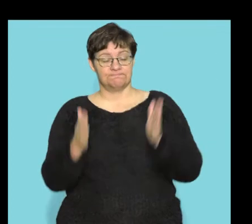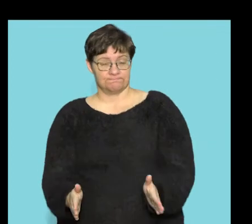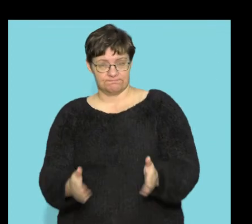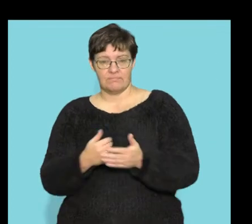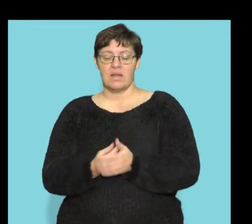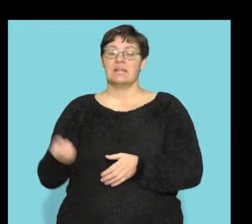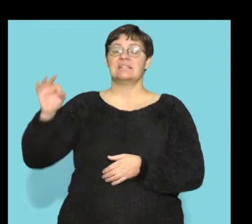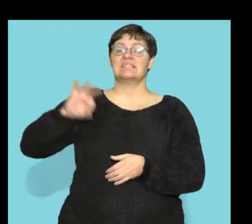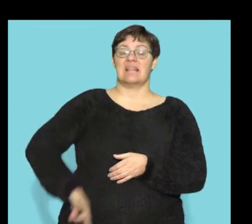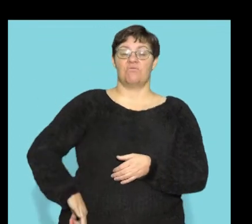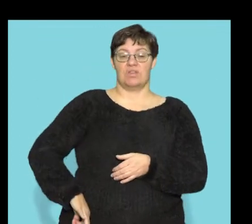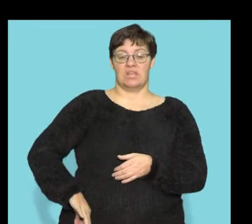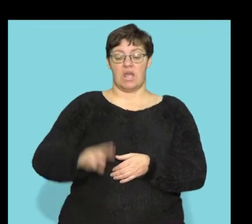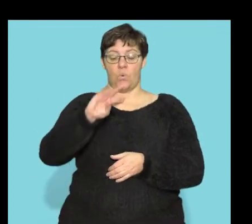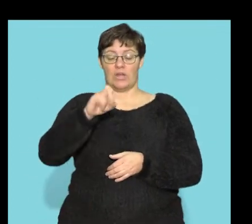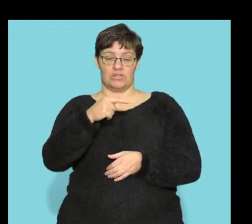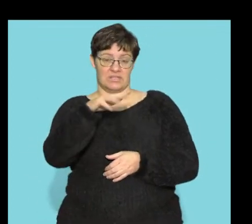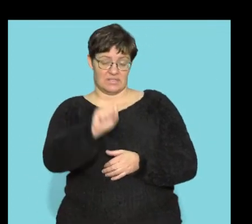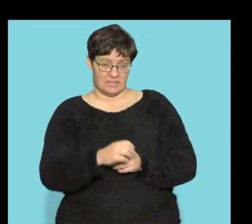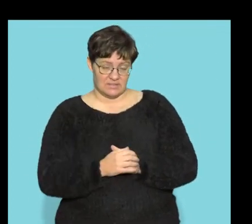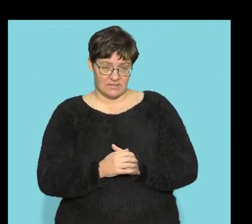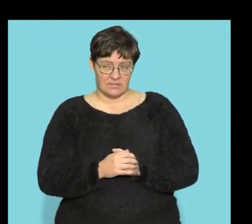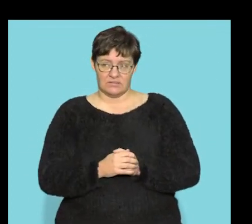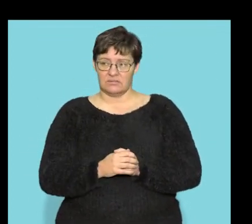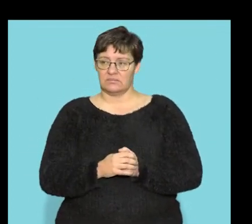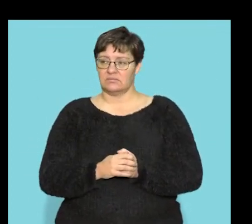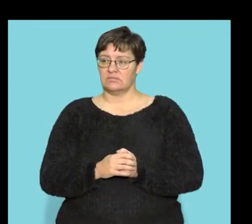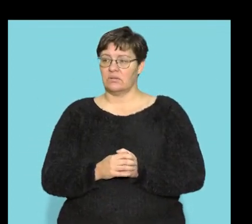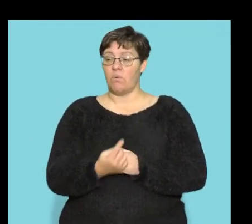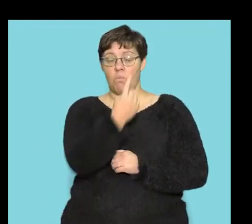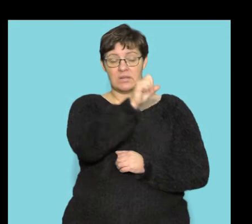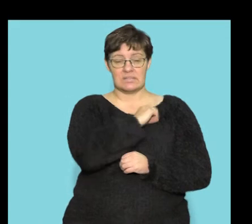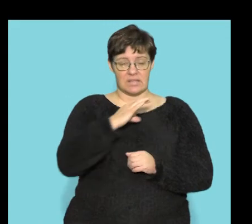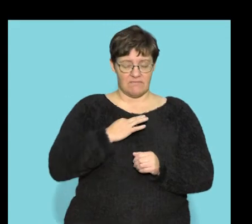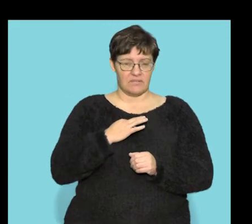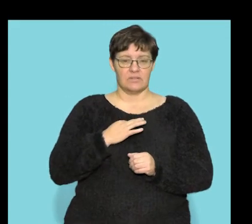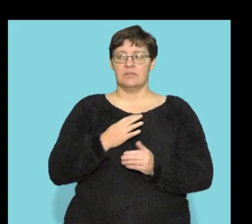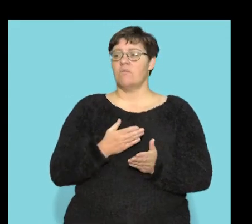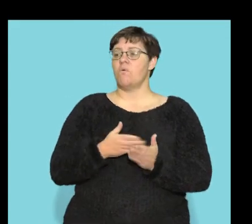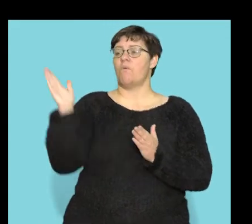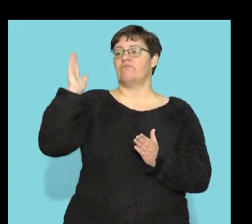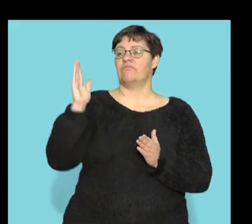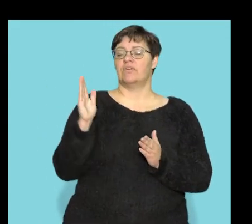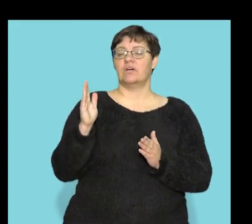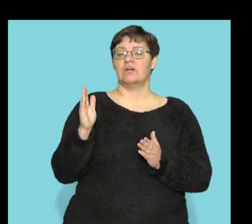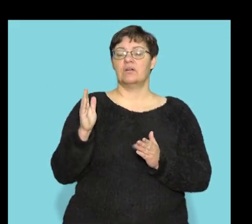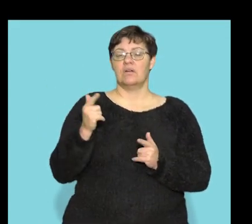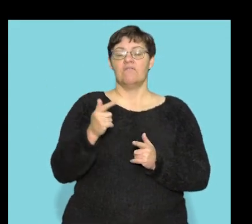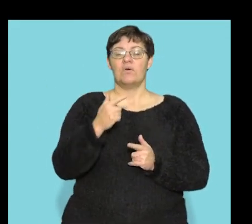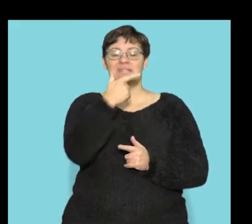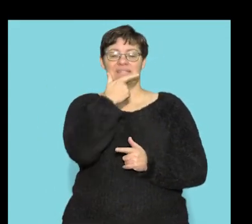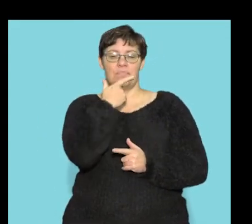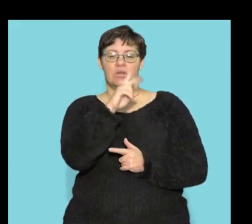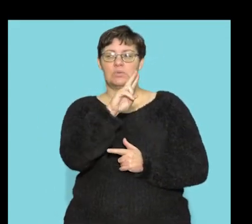and wages. Okay, what are we told? One employee was omitted from the salaries journal for December